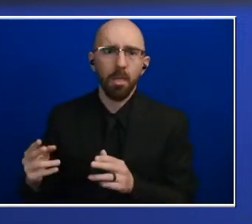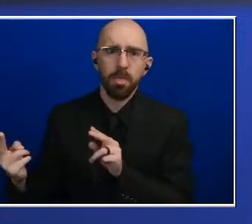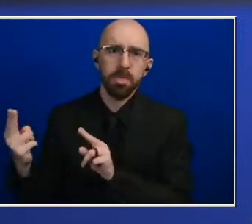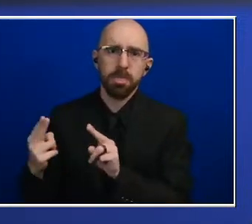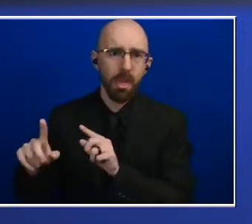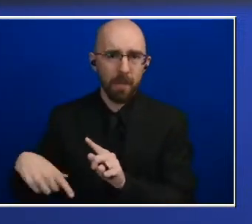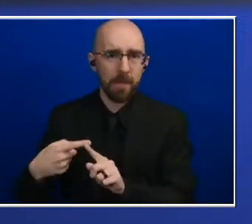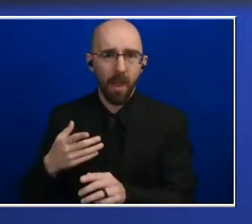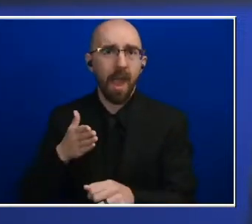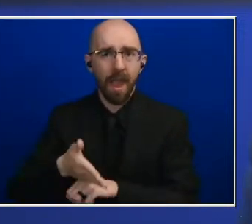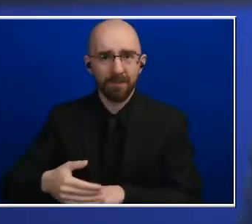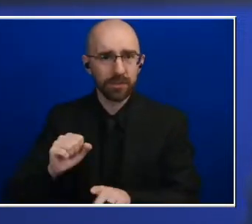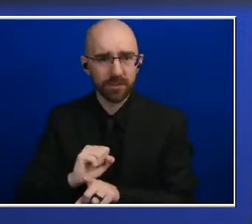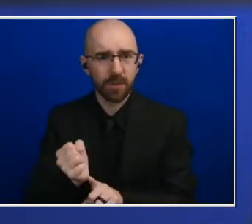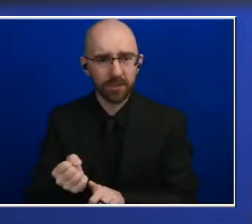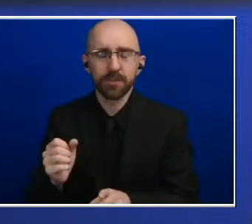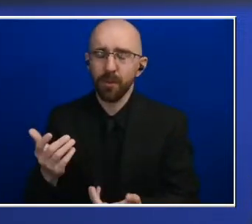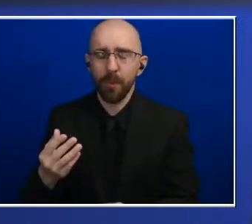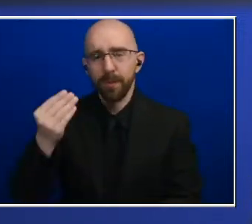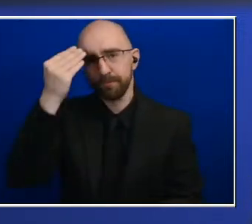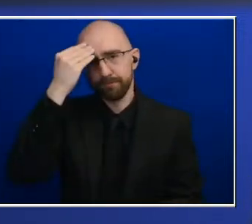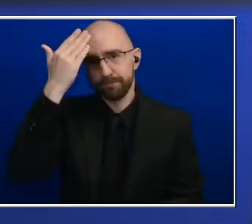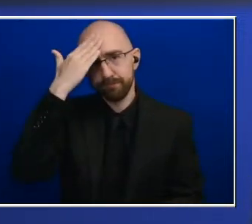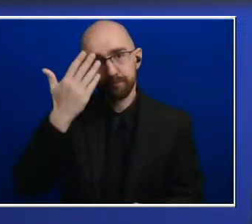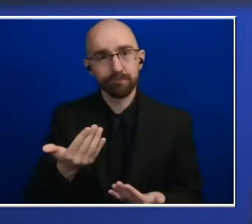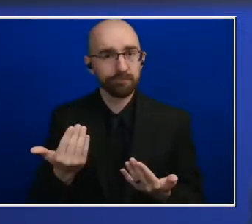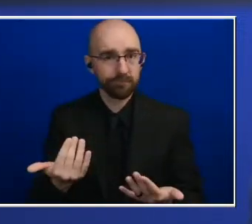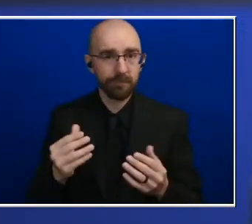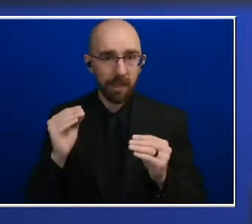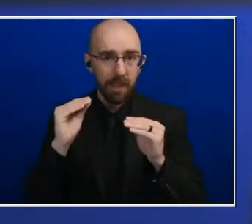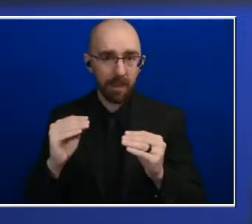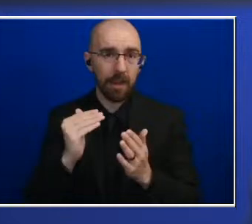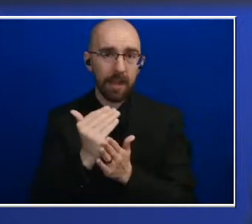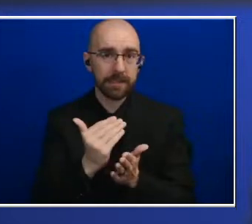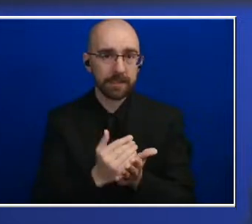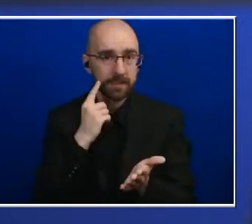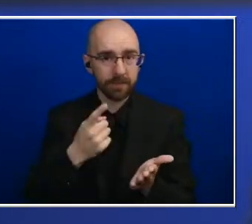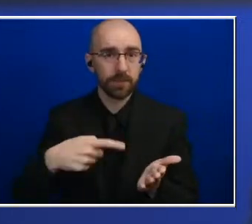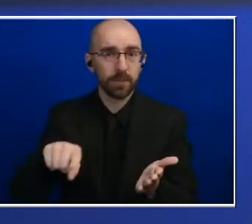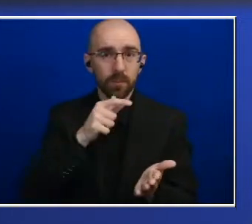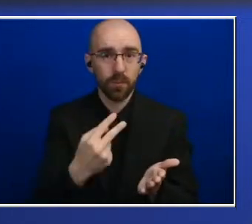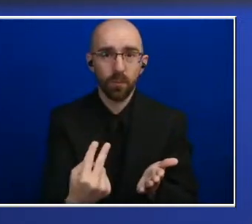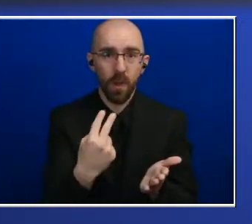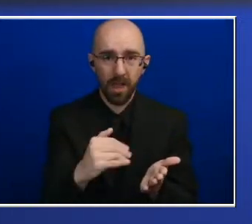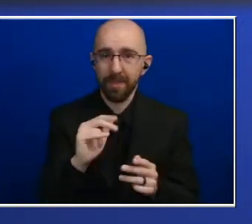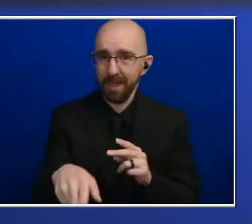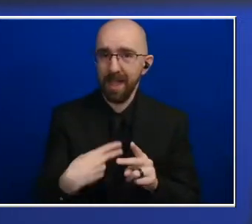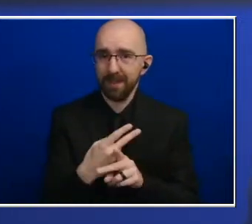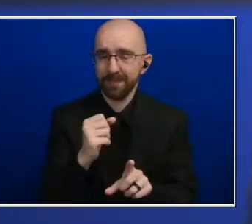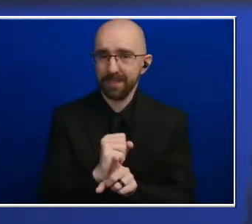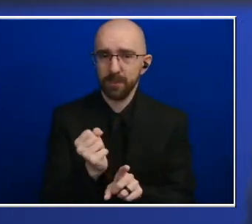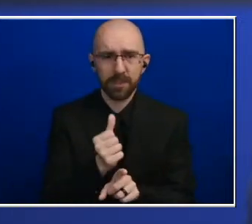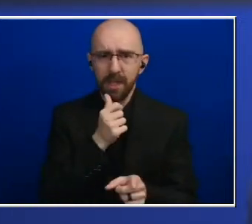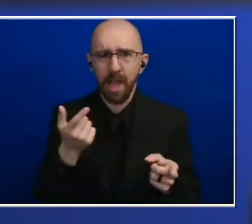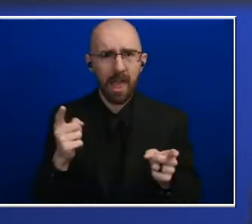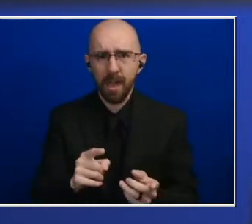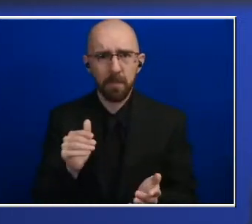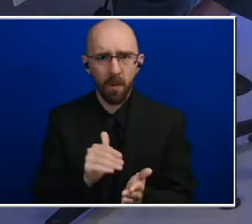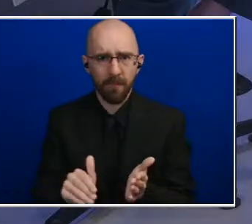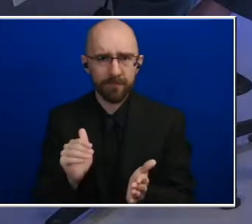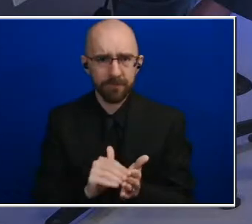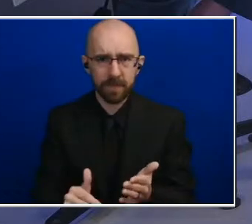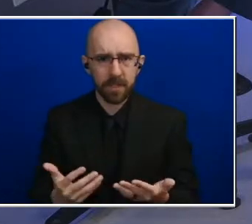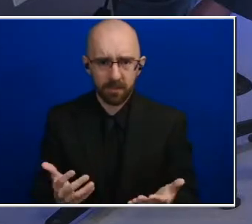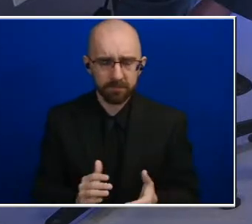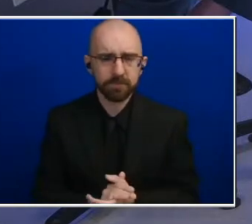so it's a lesson to those of you that are out there. If you have those kind of incidents, I didn't happen very often. But they do matter. They